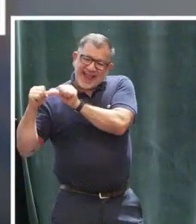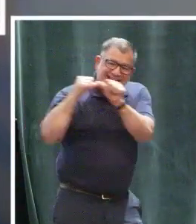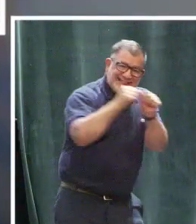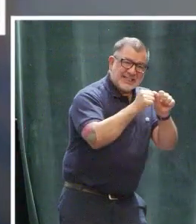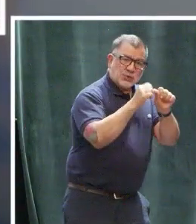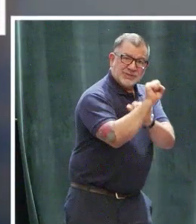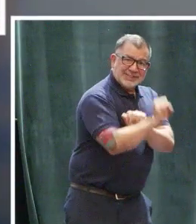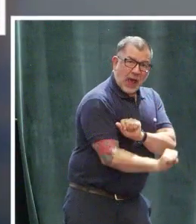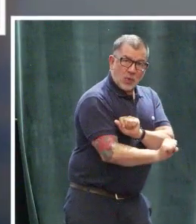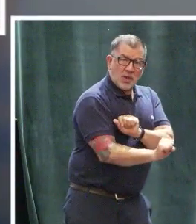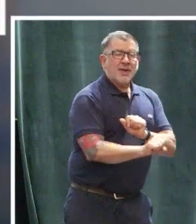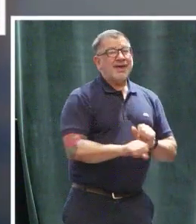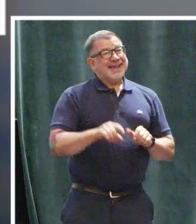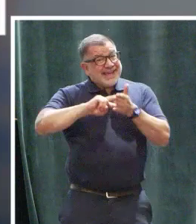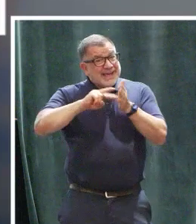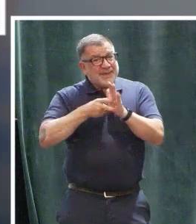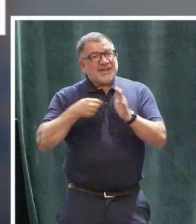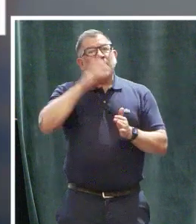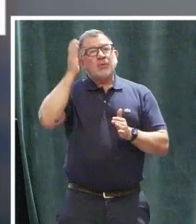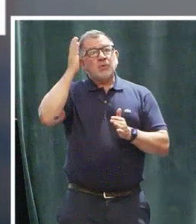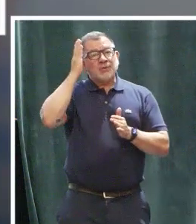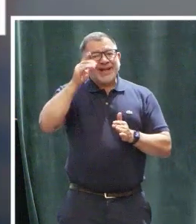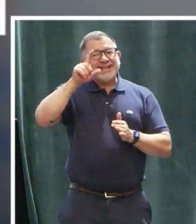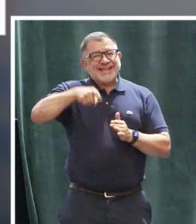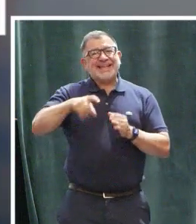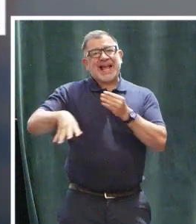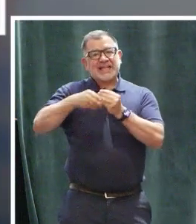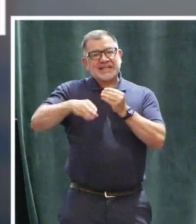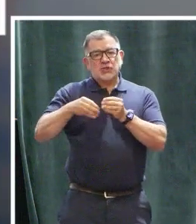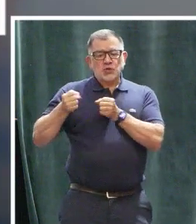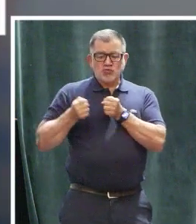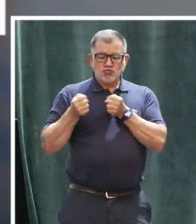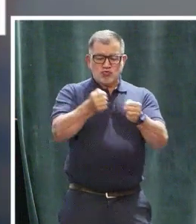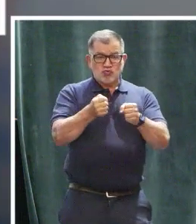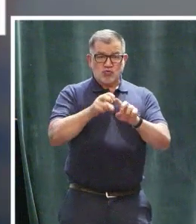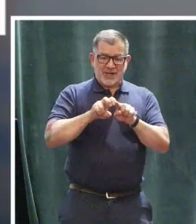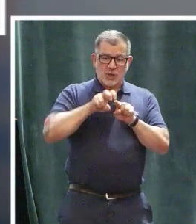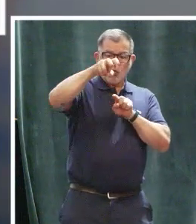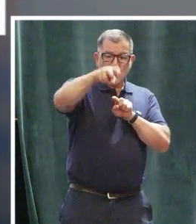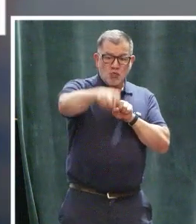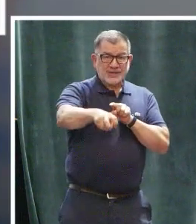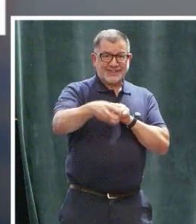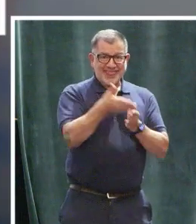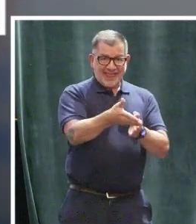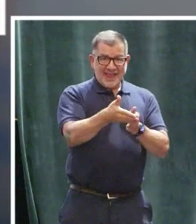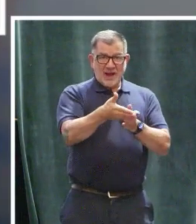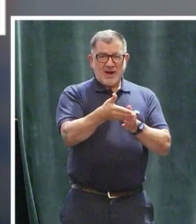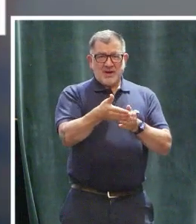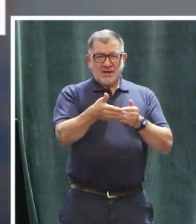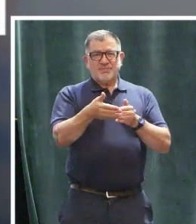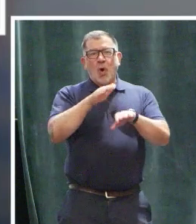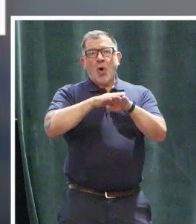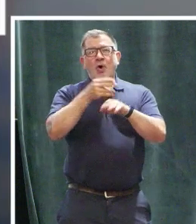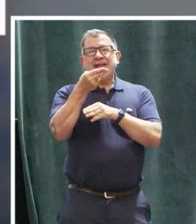does create the need for an additional street crossing here at Harrison Street, which we're working very closely with the New York City